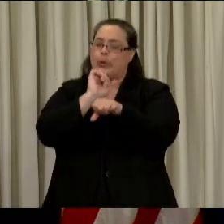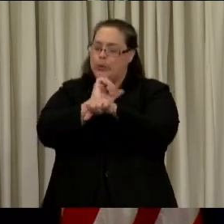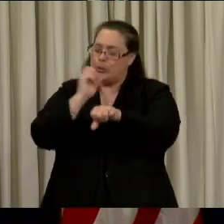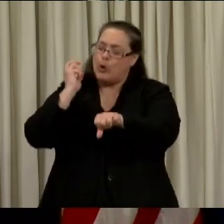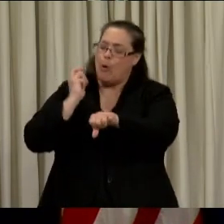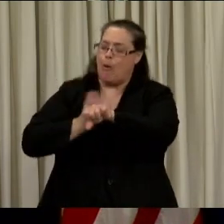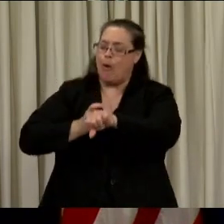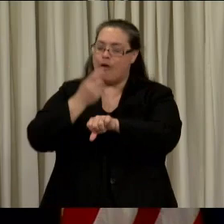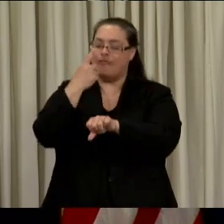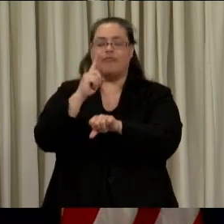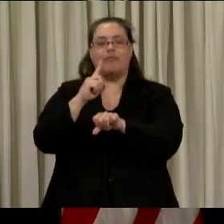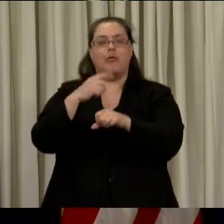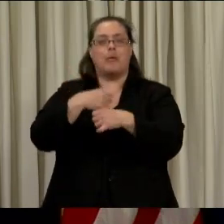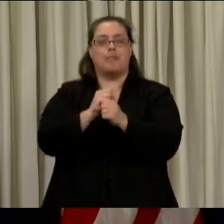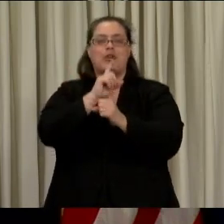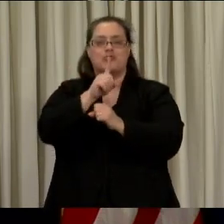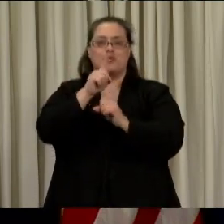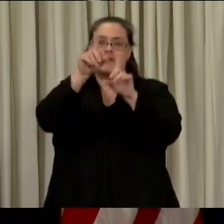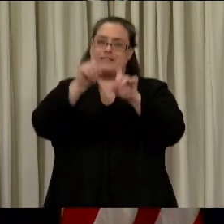much.